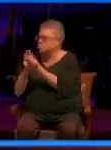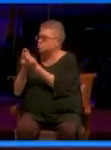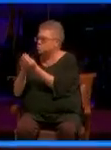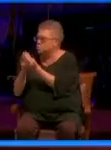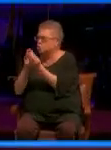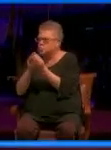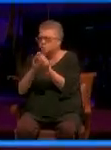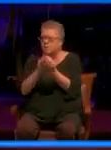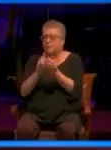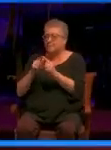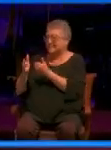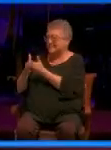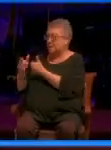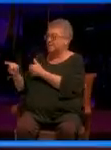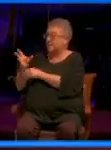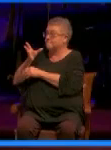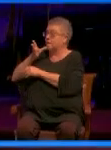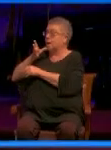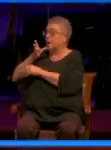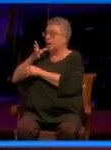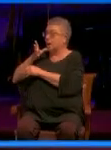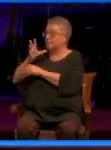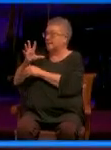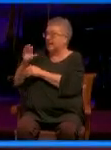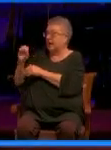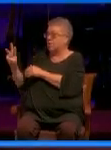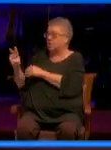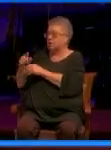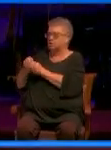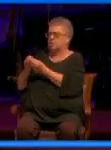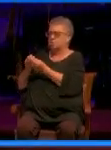beside me was this big old mama cow. And she went,